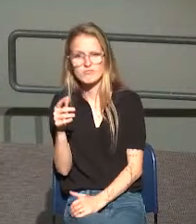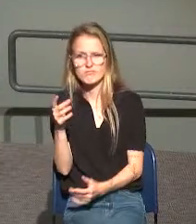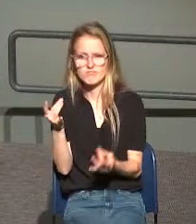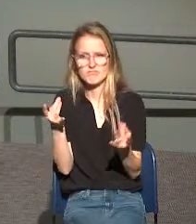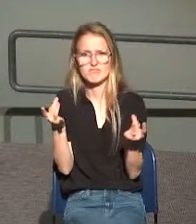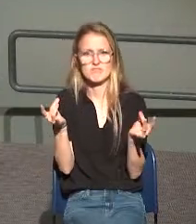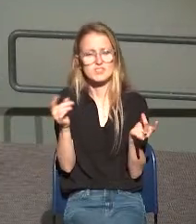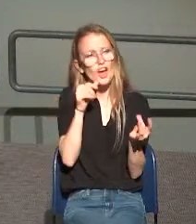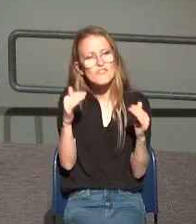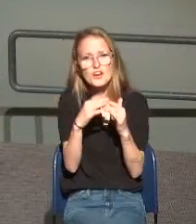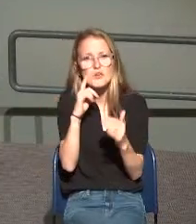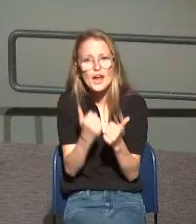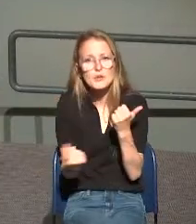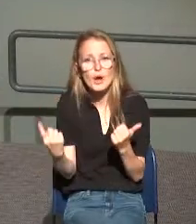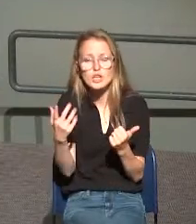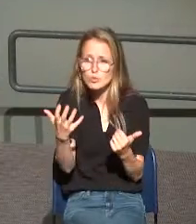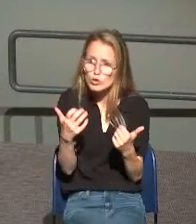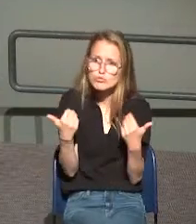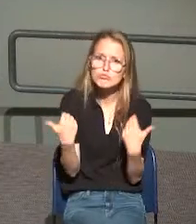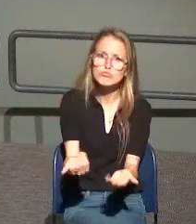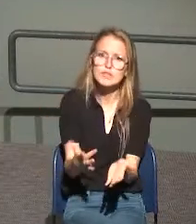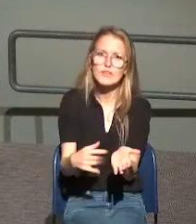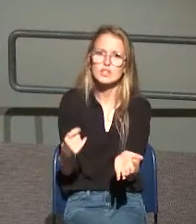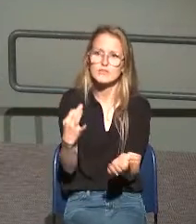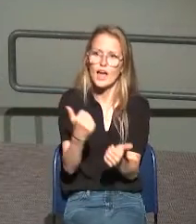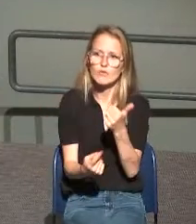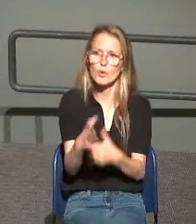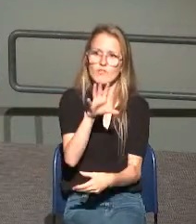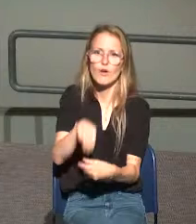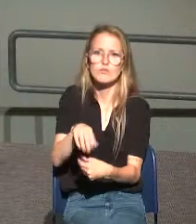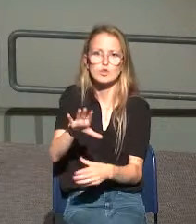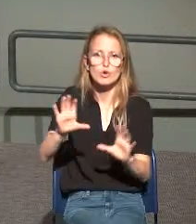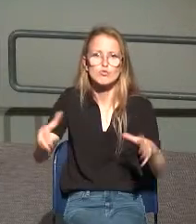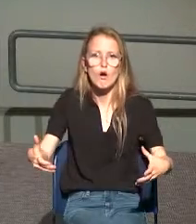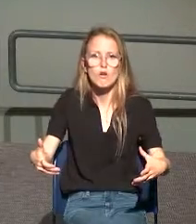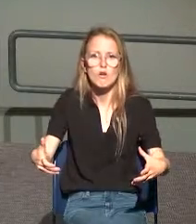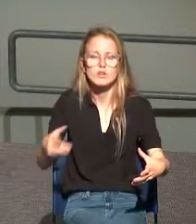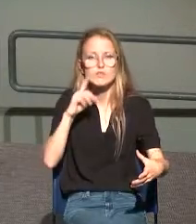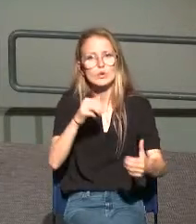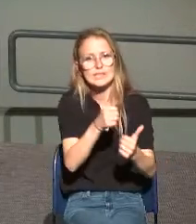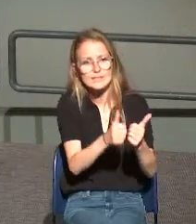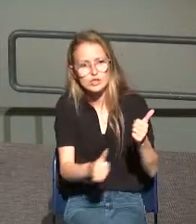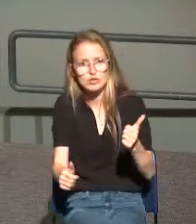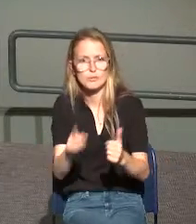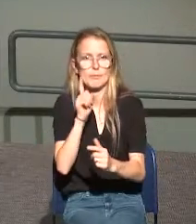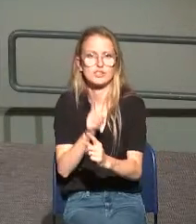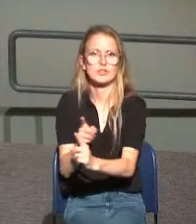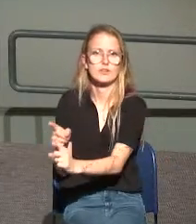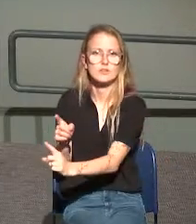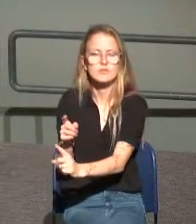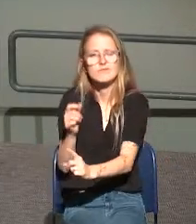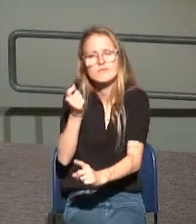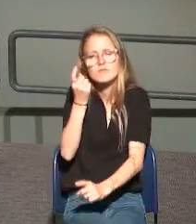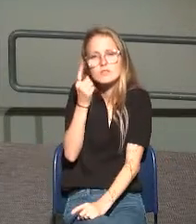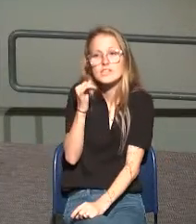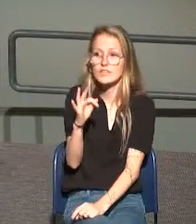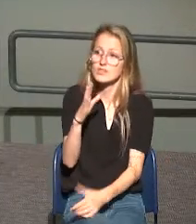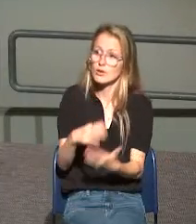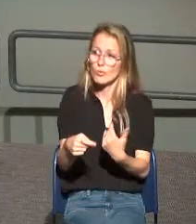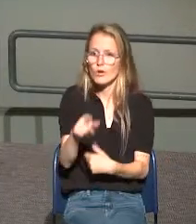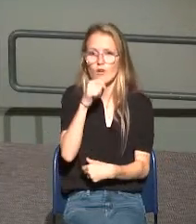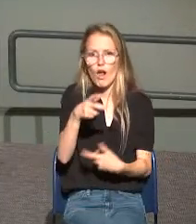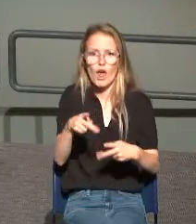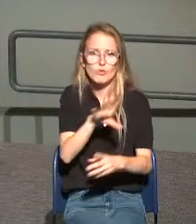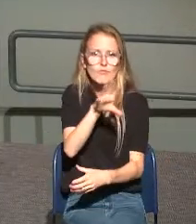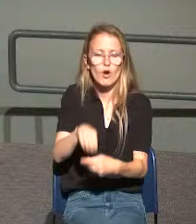to anybody. You want to be able to use everybody in your squadron, for every mission. Now, if somebody can't go on a mission because they're not qualified,